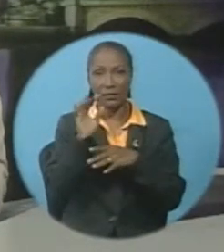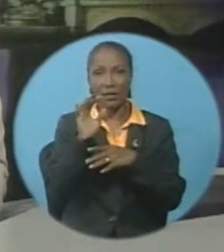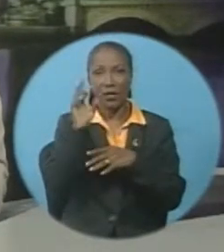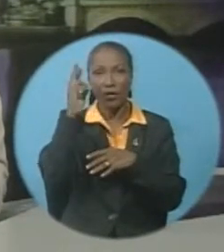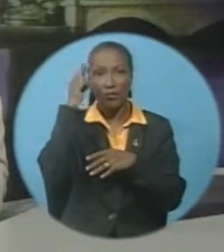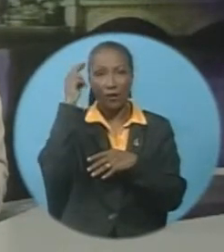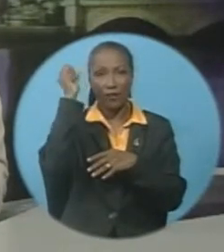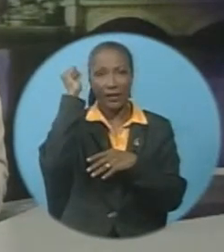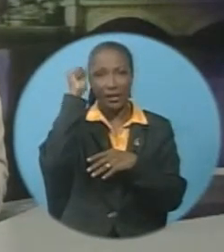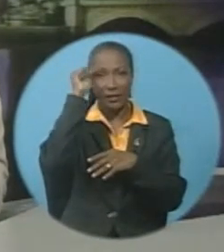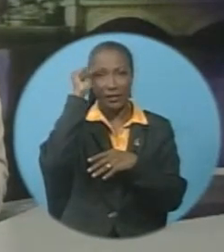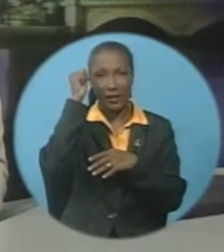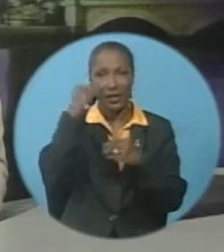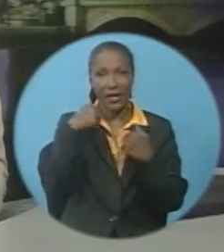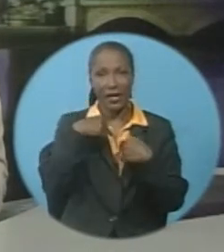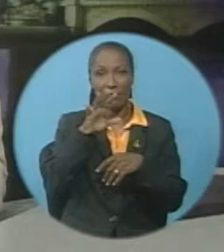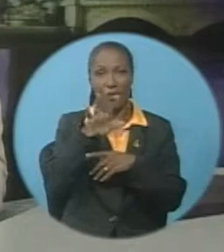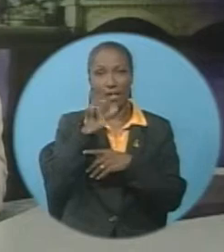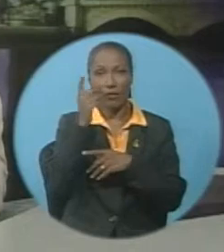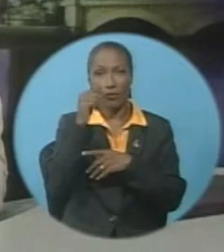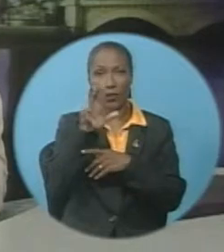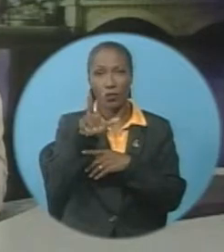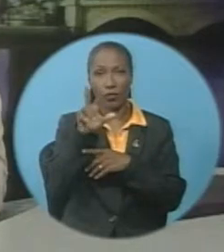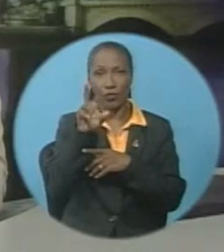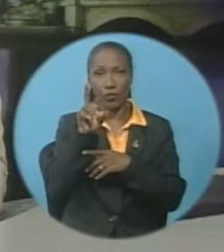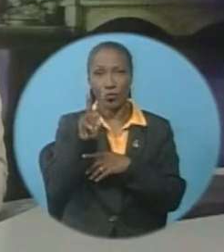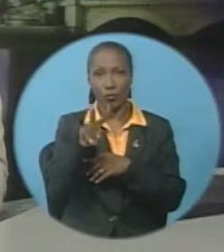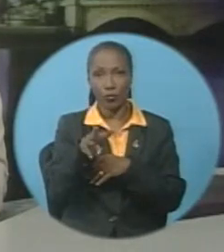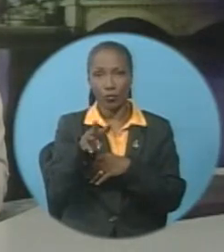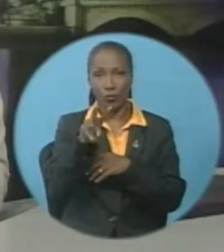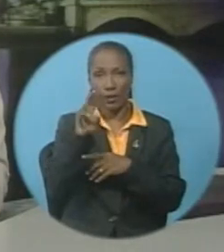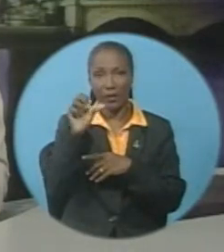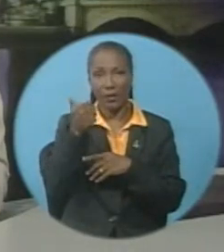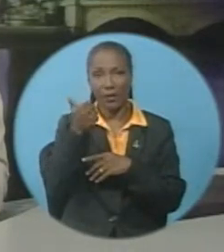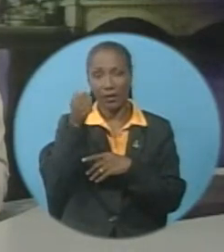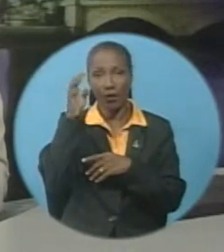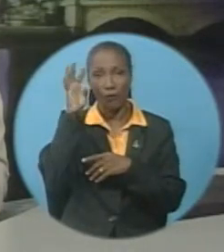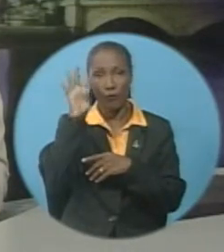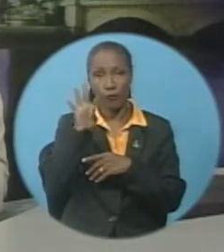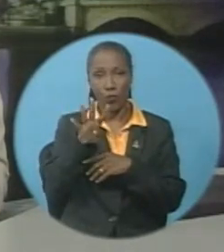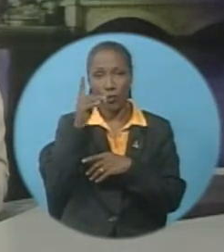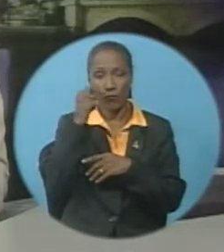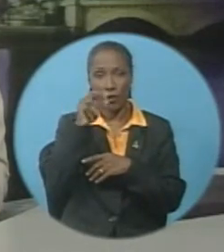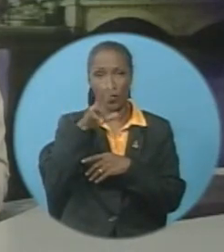for 32 and Ravindra Jadeja taking 4 for 33. It was their